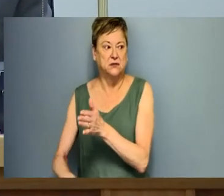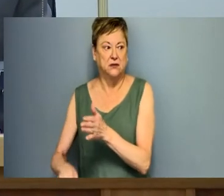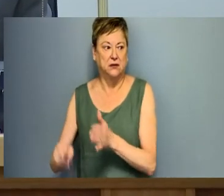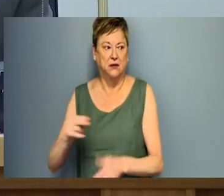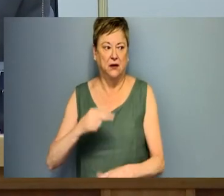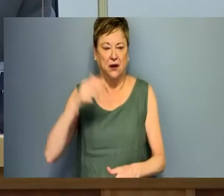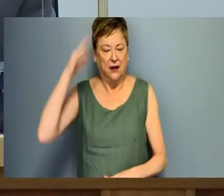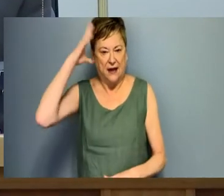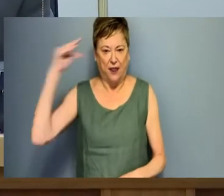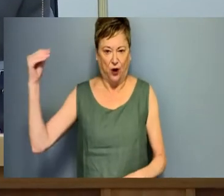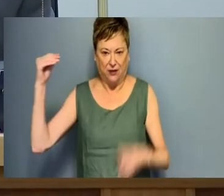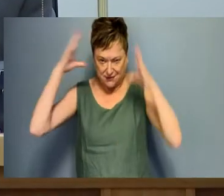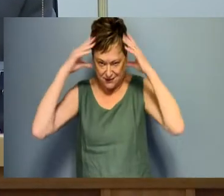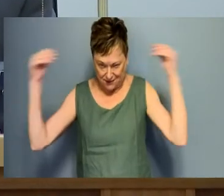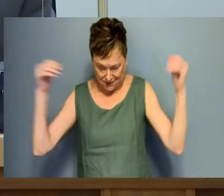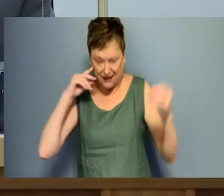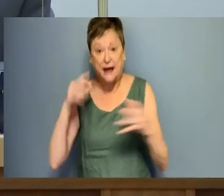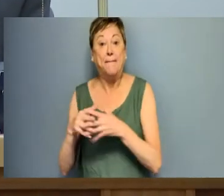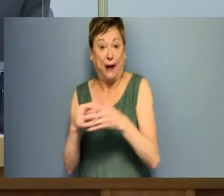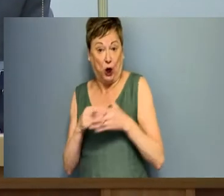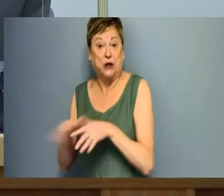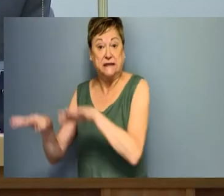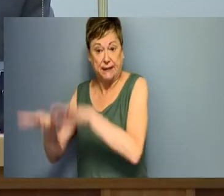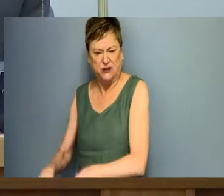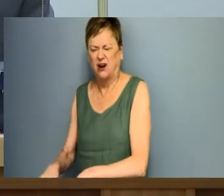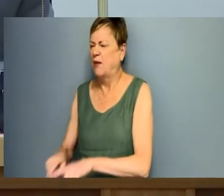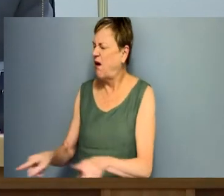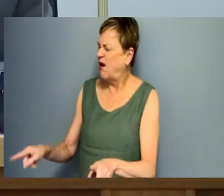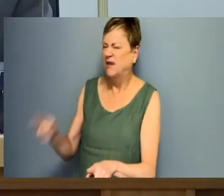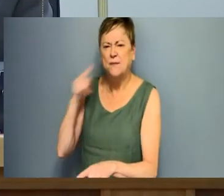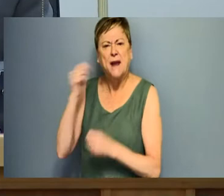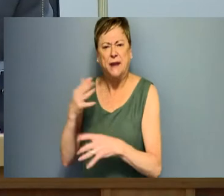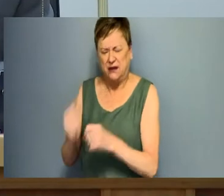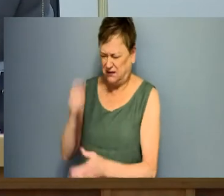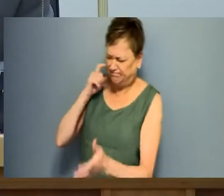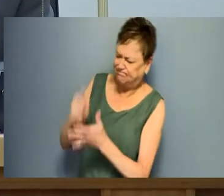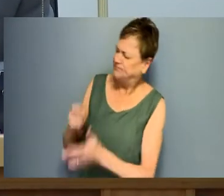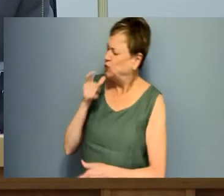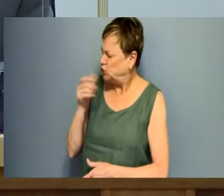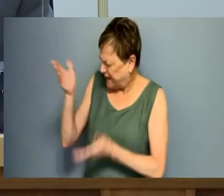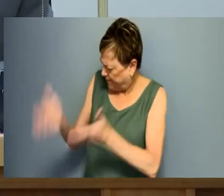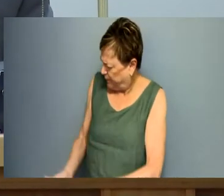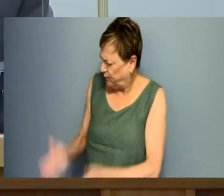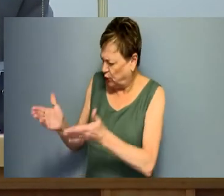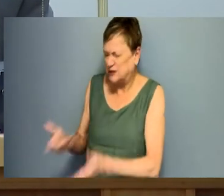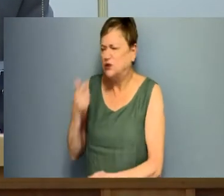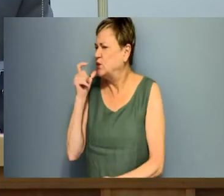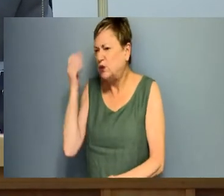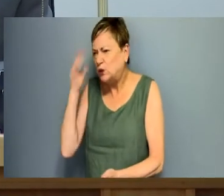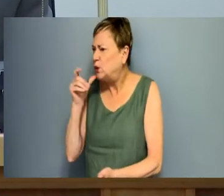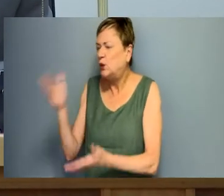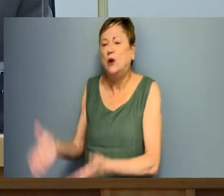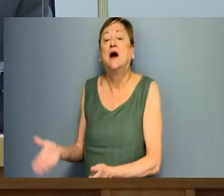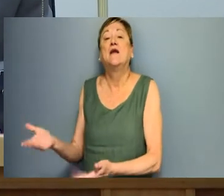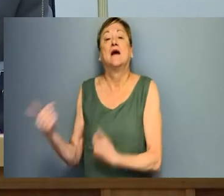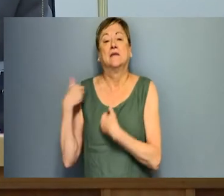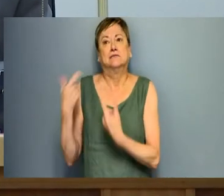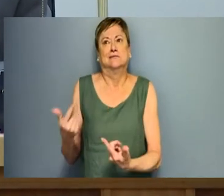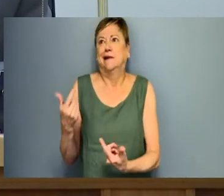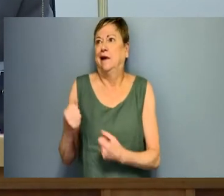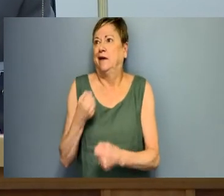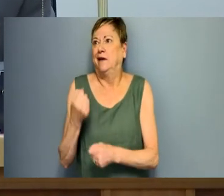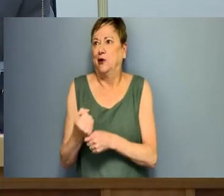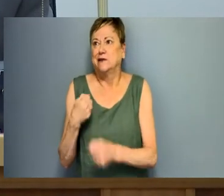for decades, there was suspicion as to who this person was. And just really in the last few years, the Department of the Army continuing